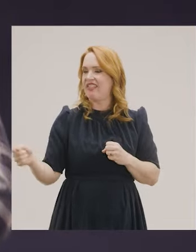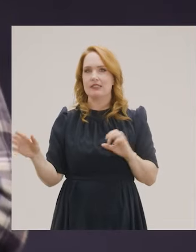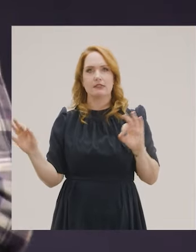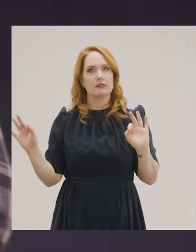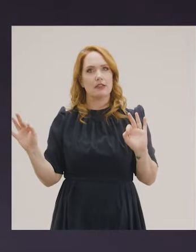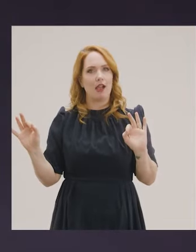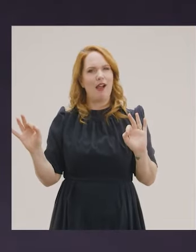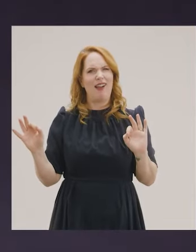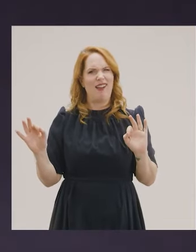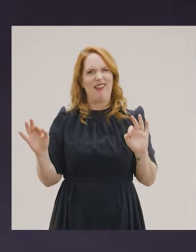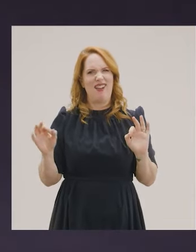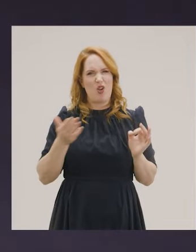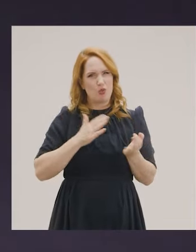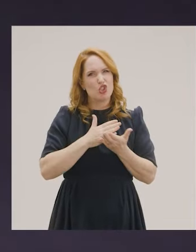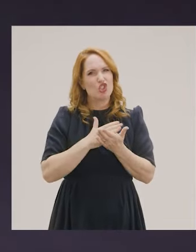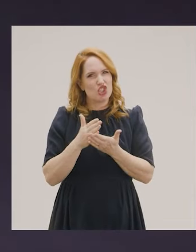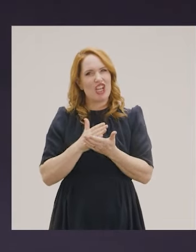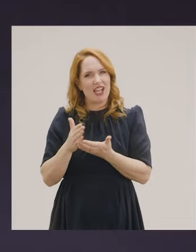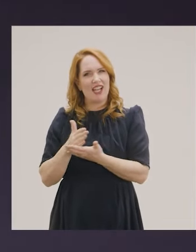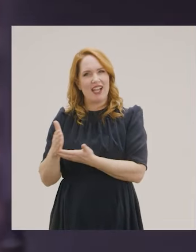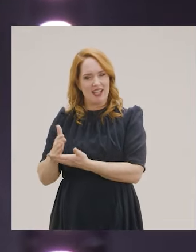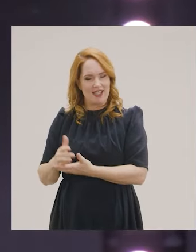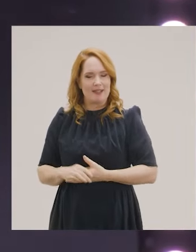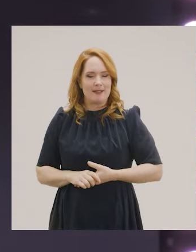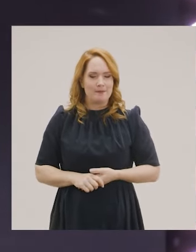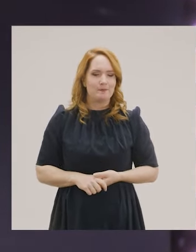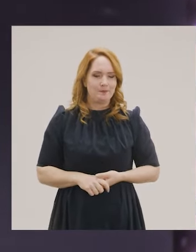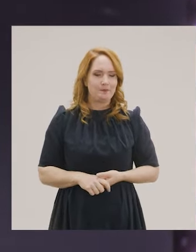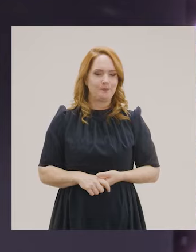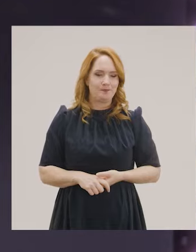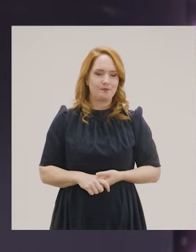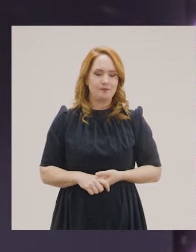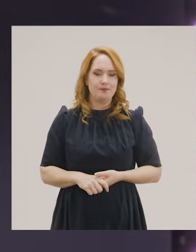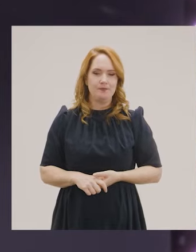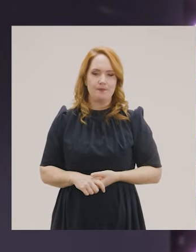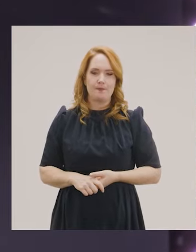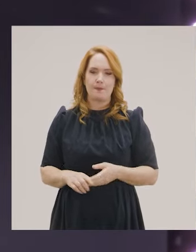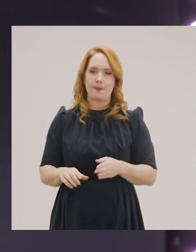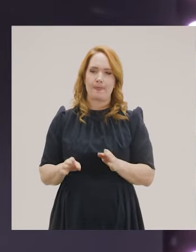if I didn't give it to help somebody else. You see,